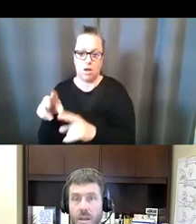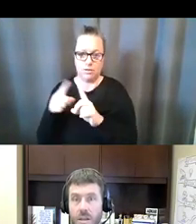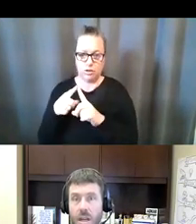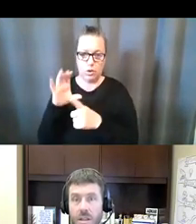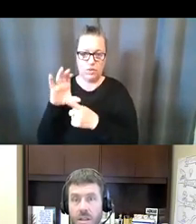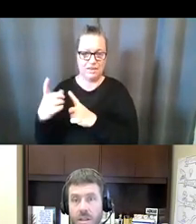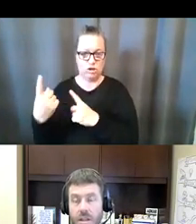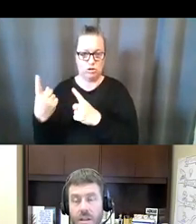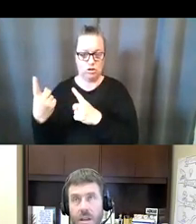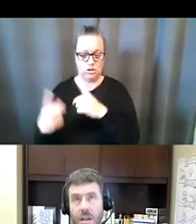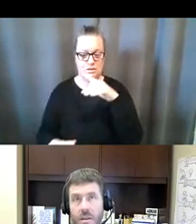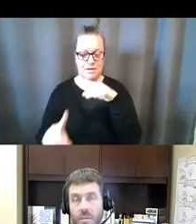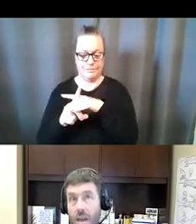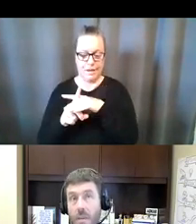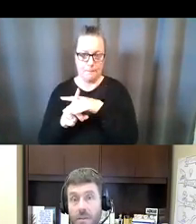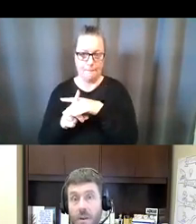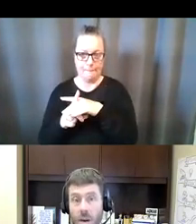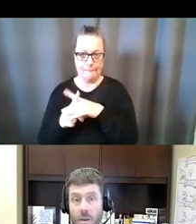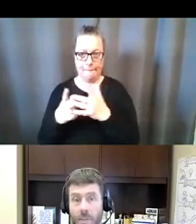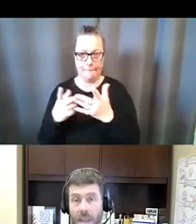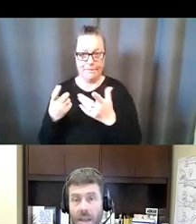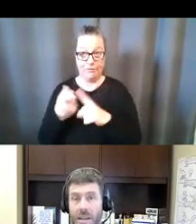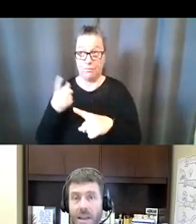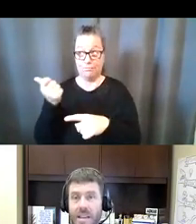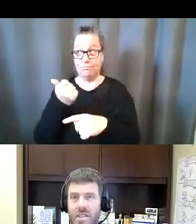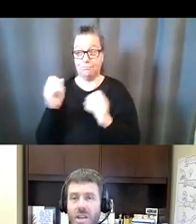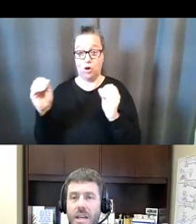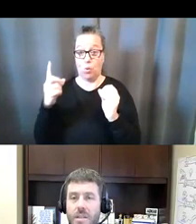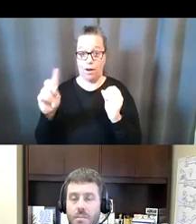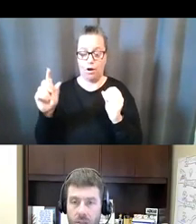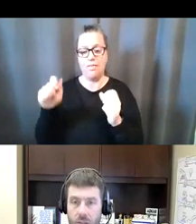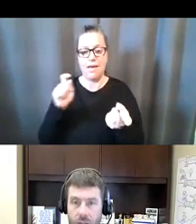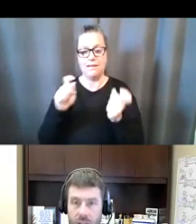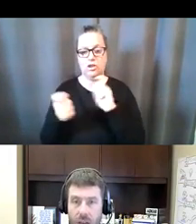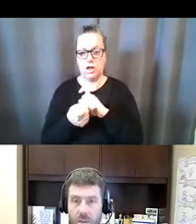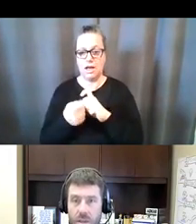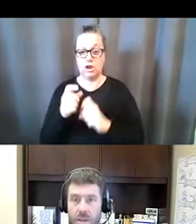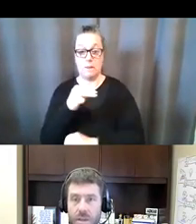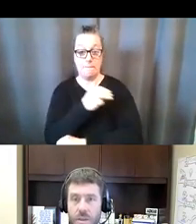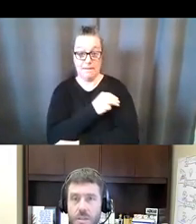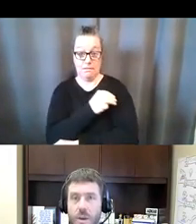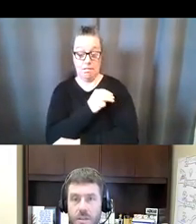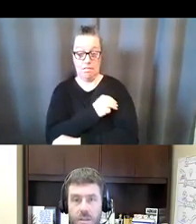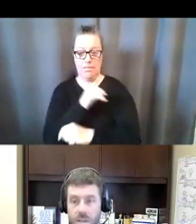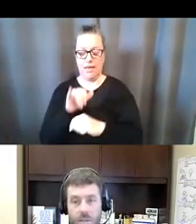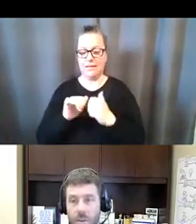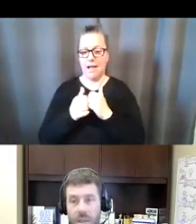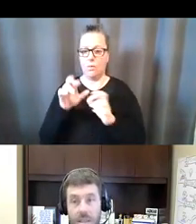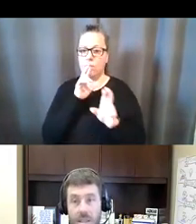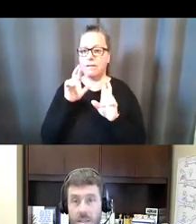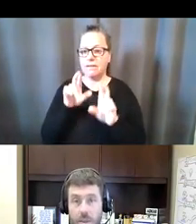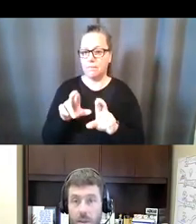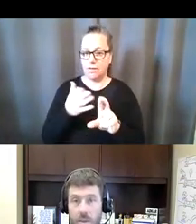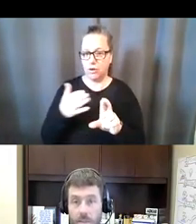come and may come out of nowhere. And I think that change muscle is how we respond to the stuff that we